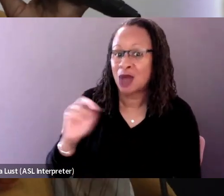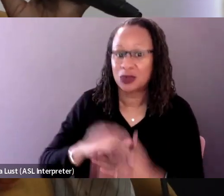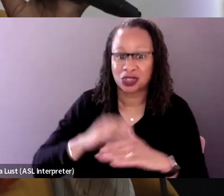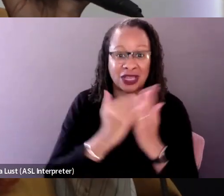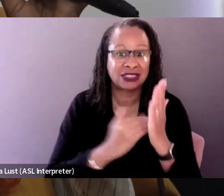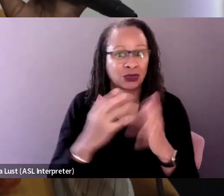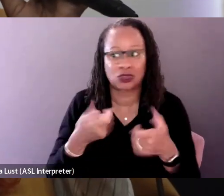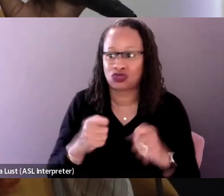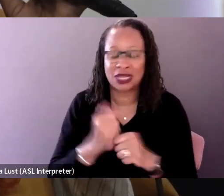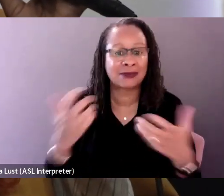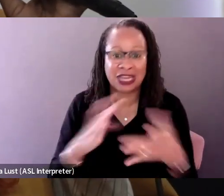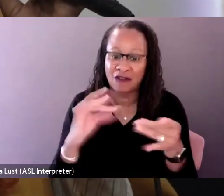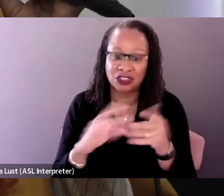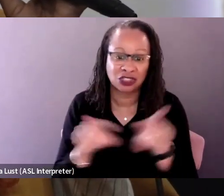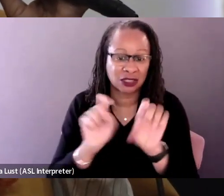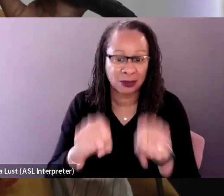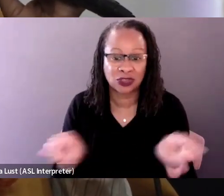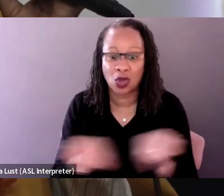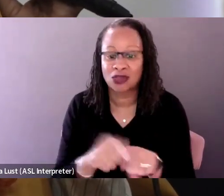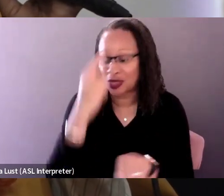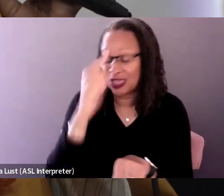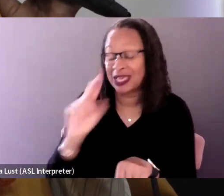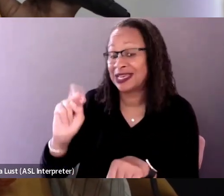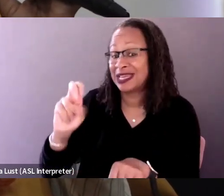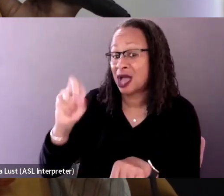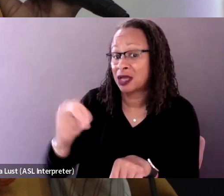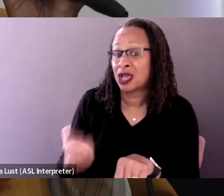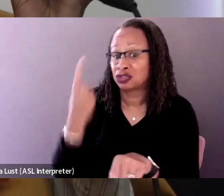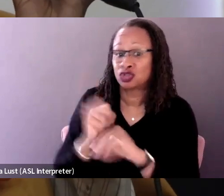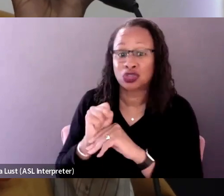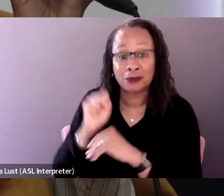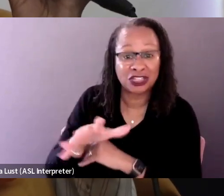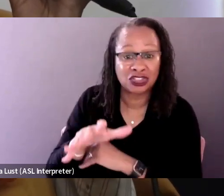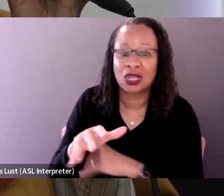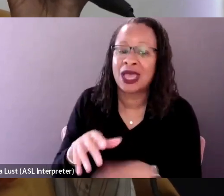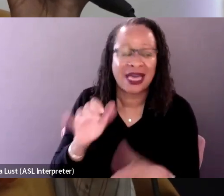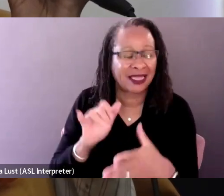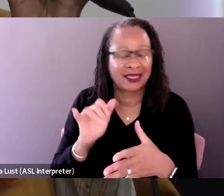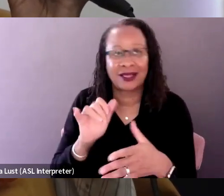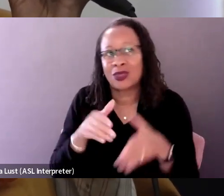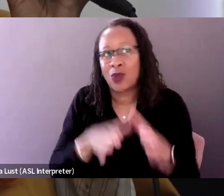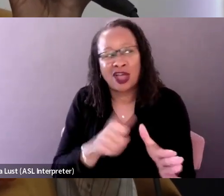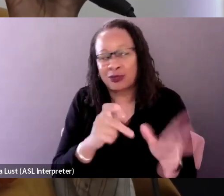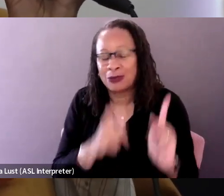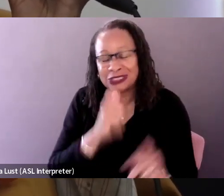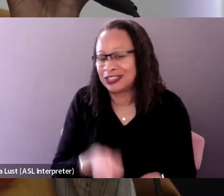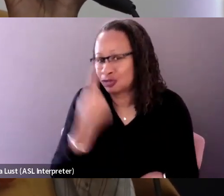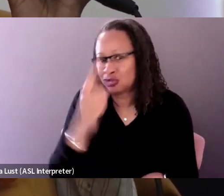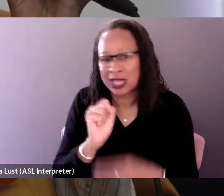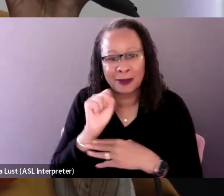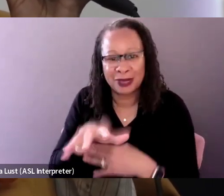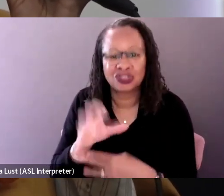And so I also think they understood the pitch in a way that had not ever been understood. And so like,